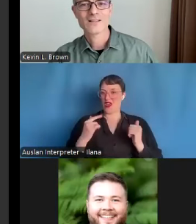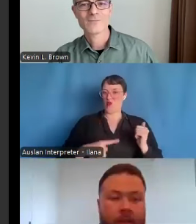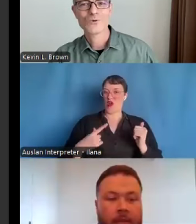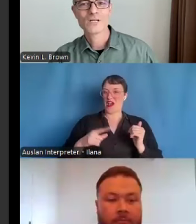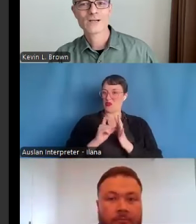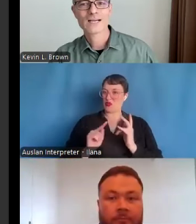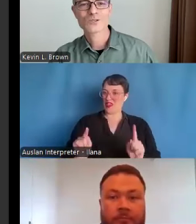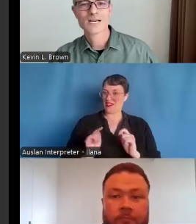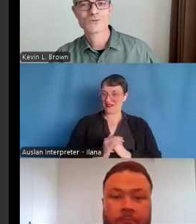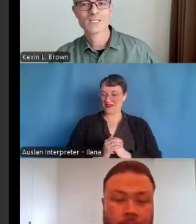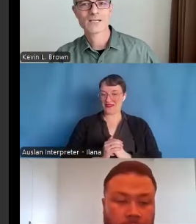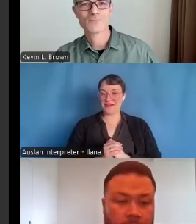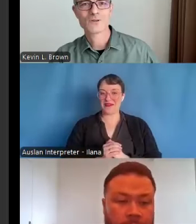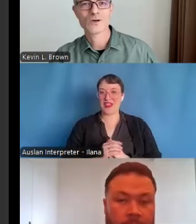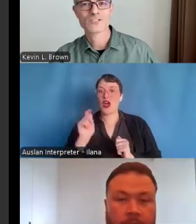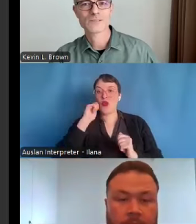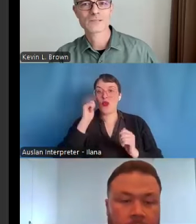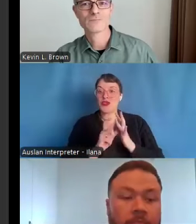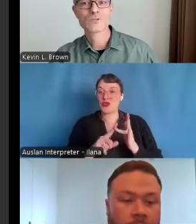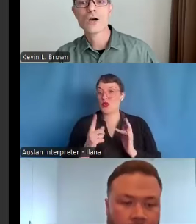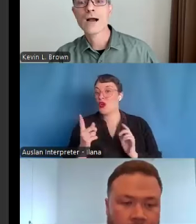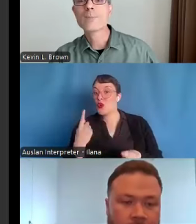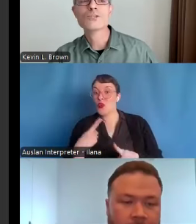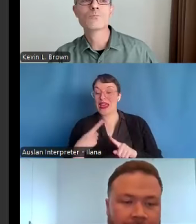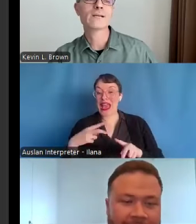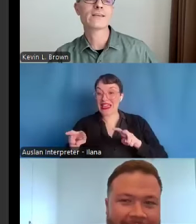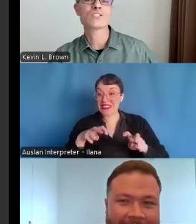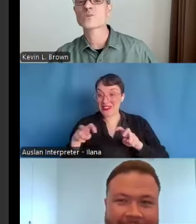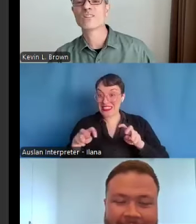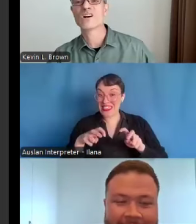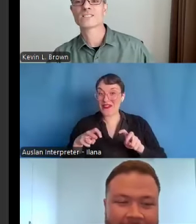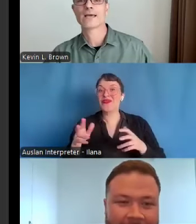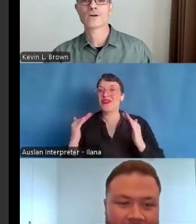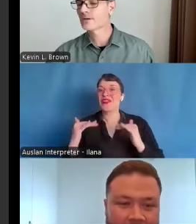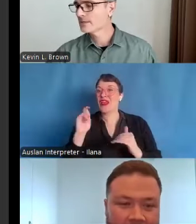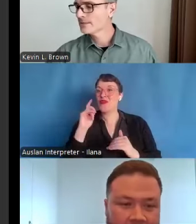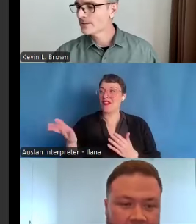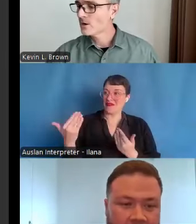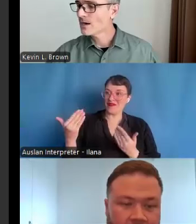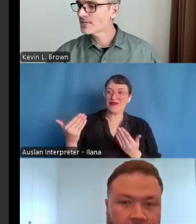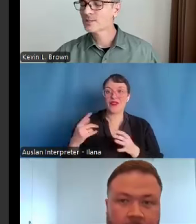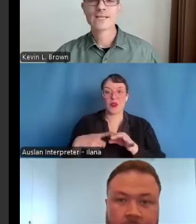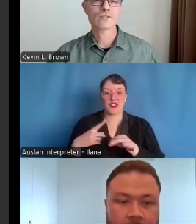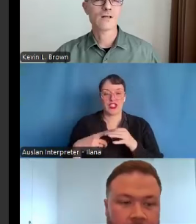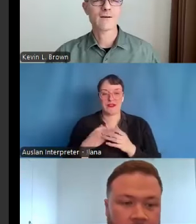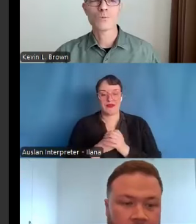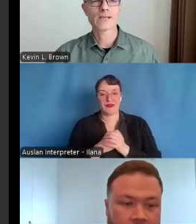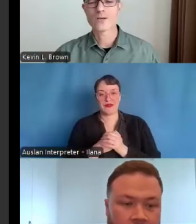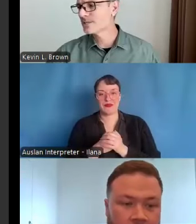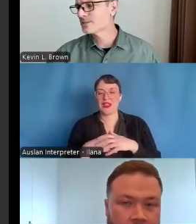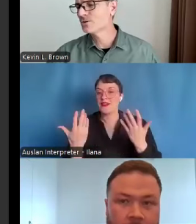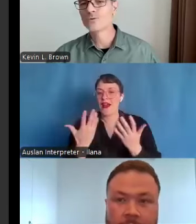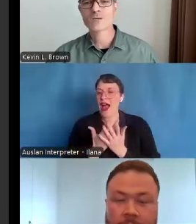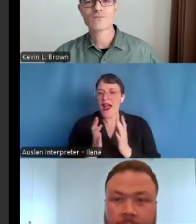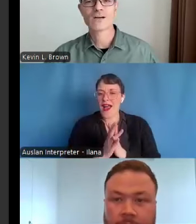All right, let me do one quick exercise and we'll take a couple of questions. So how might you bring these three laws together? You know, obviously there's a lot more that